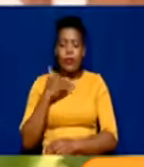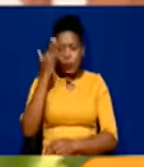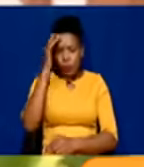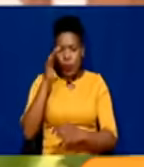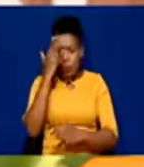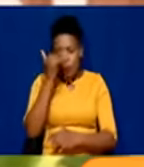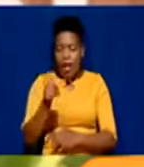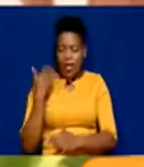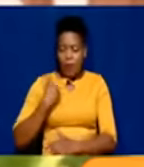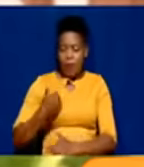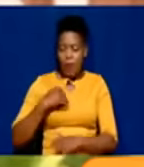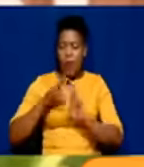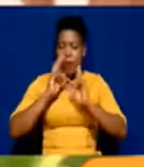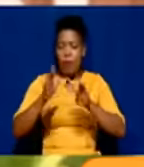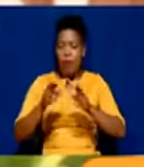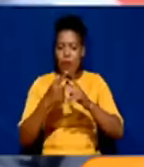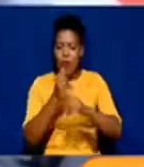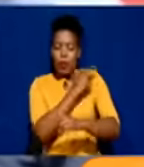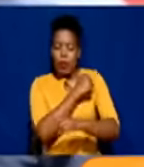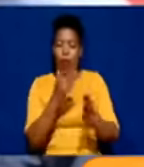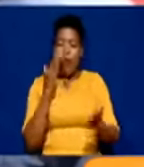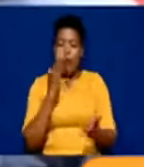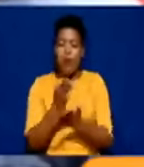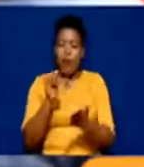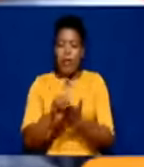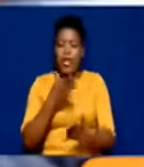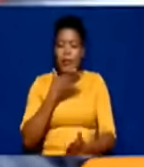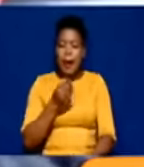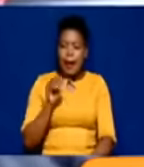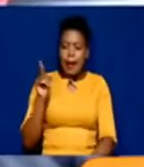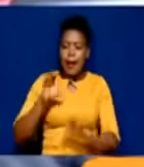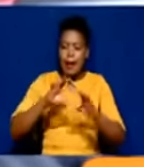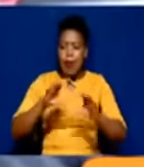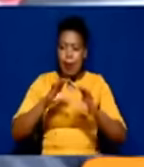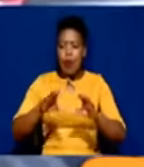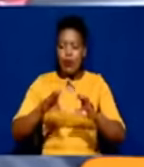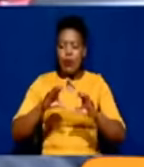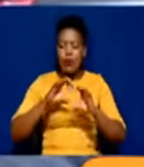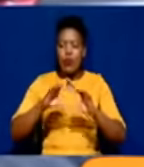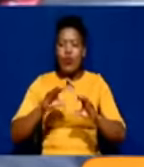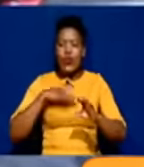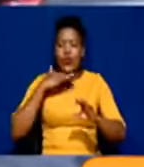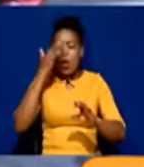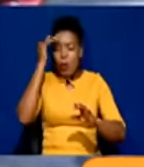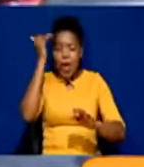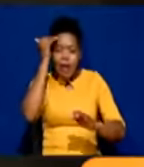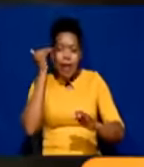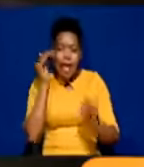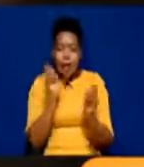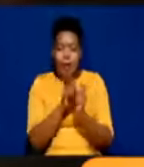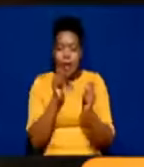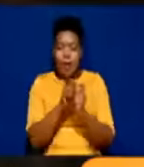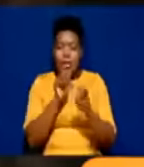The autopsy report confirming that Kiptum's Rwandese marathon trainer died as a result of a